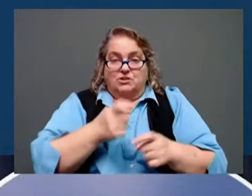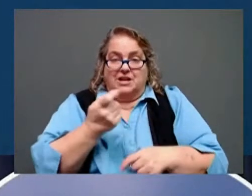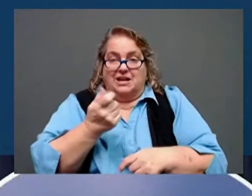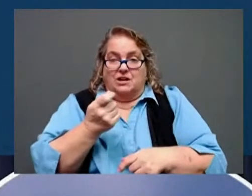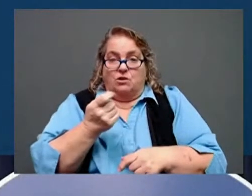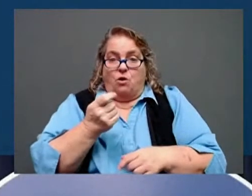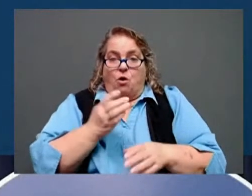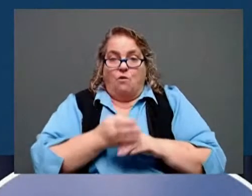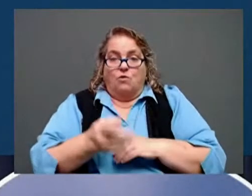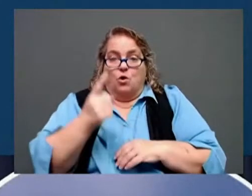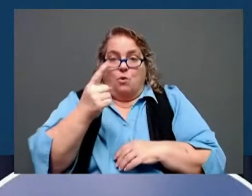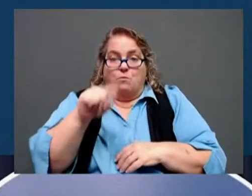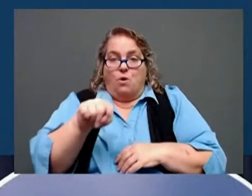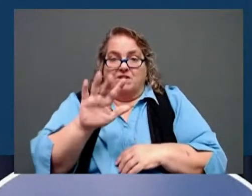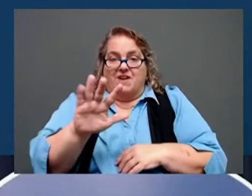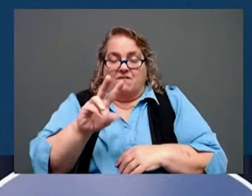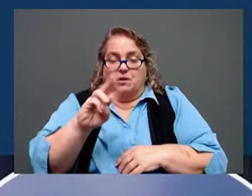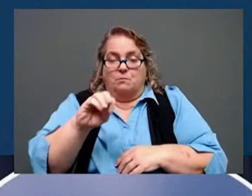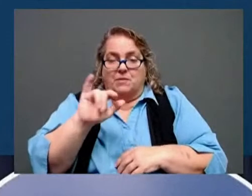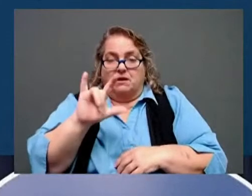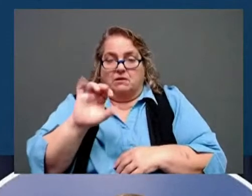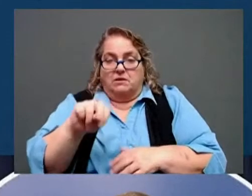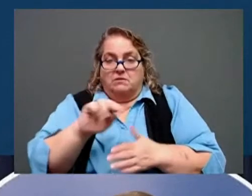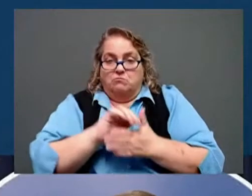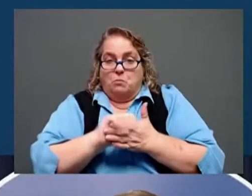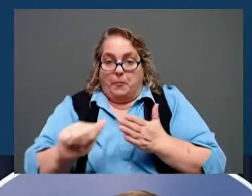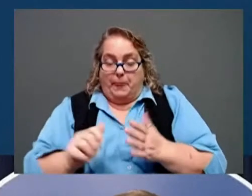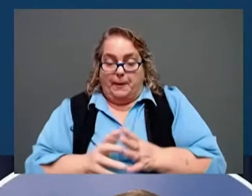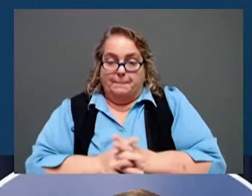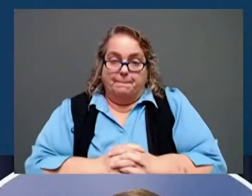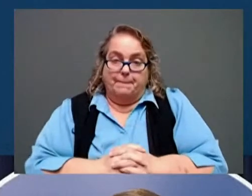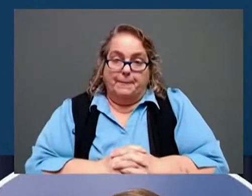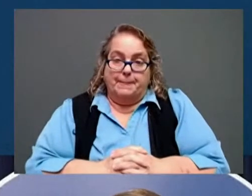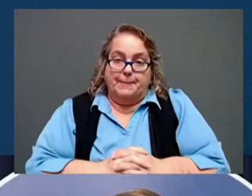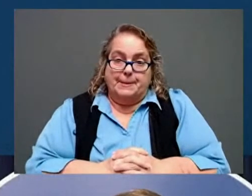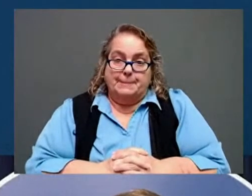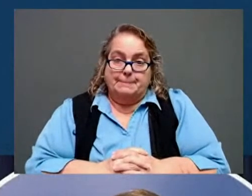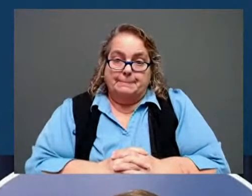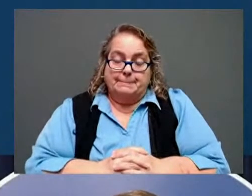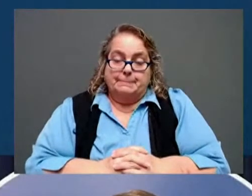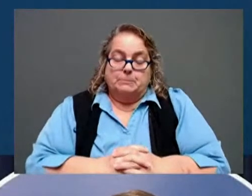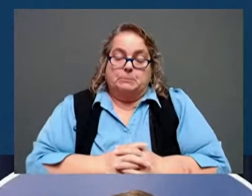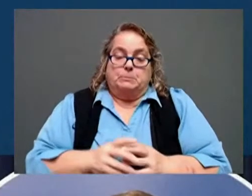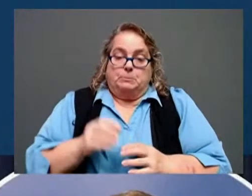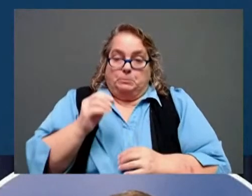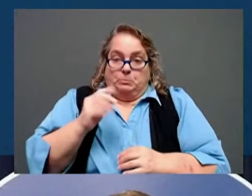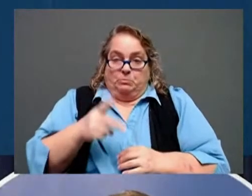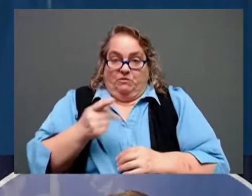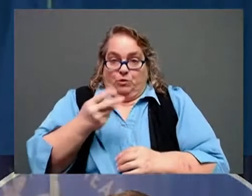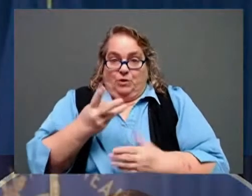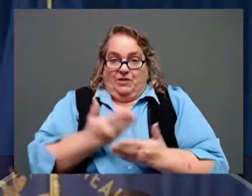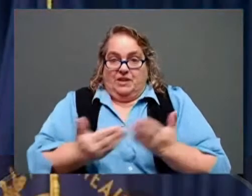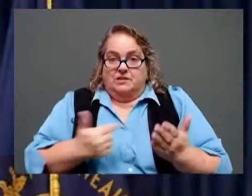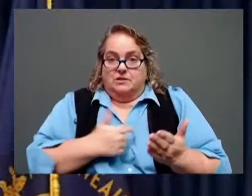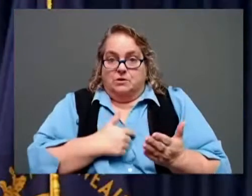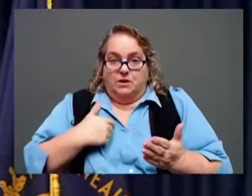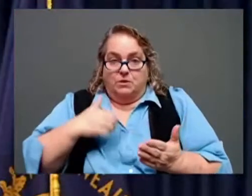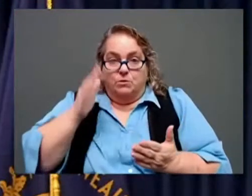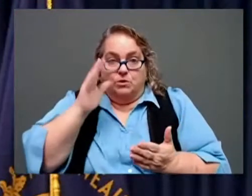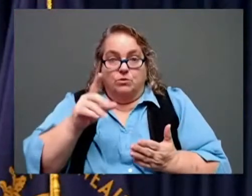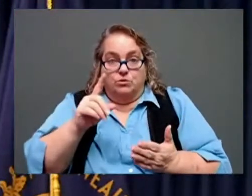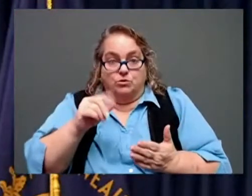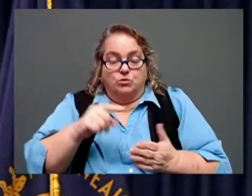$1.5 million. All right, a couple things that we're going to do to show